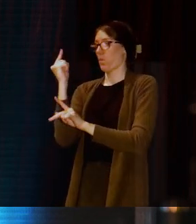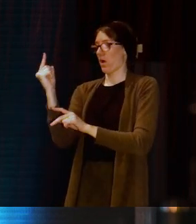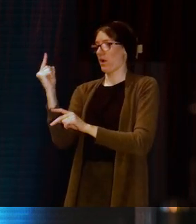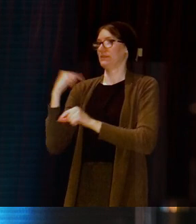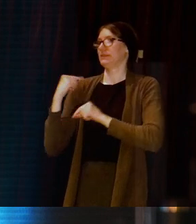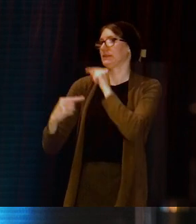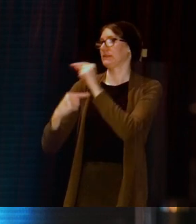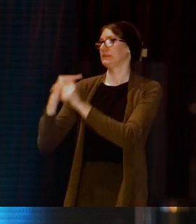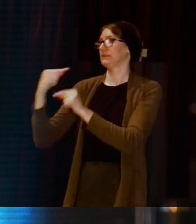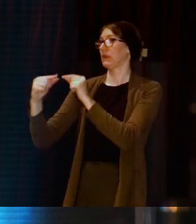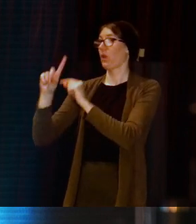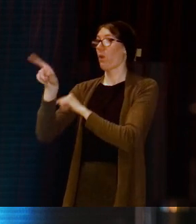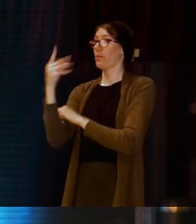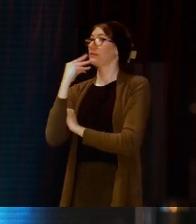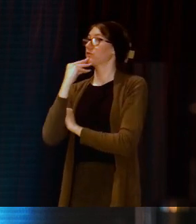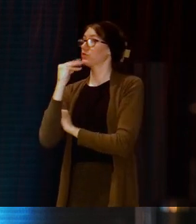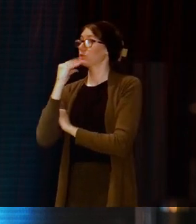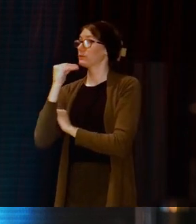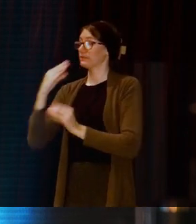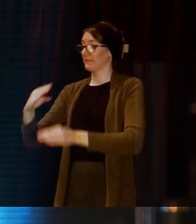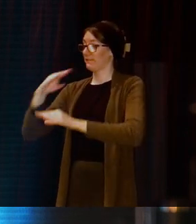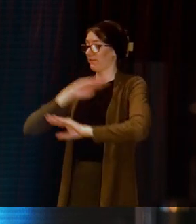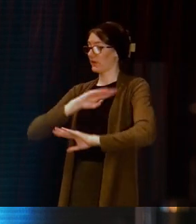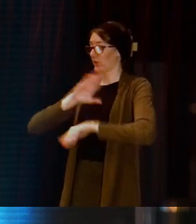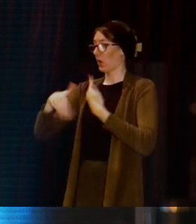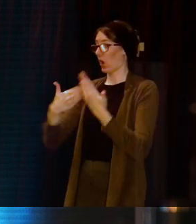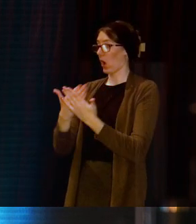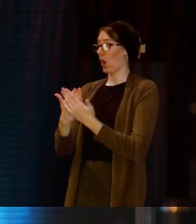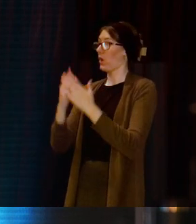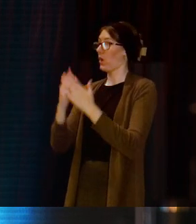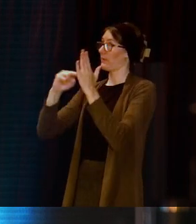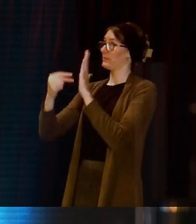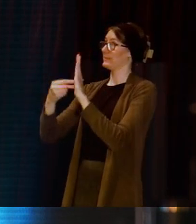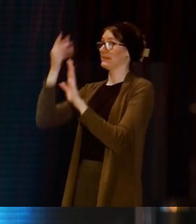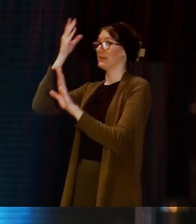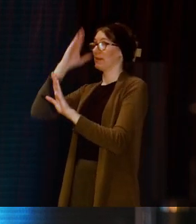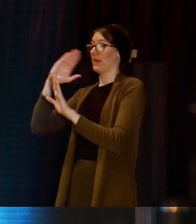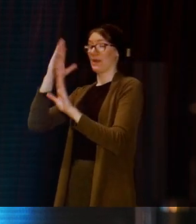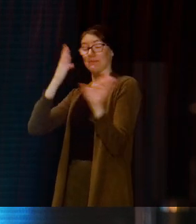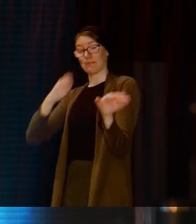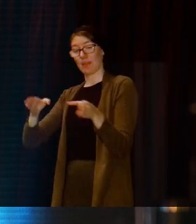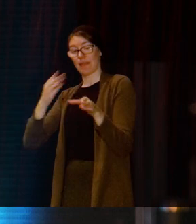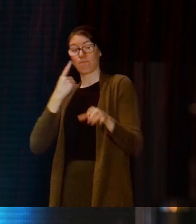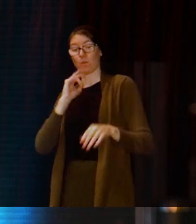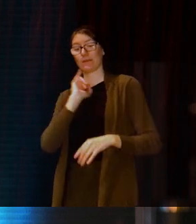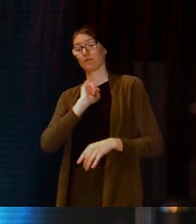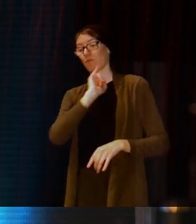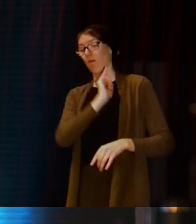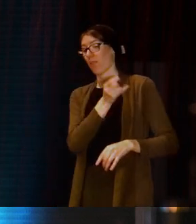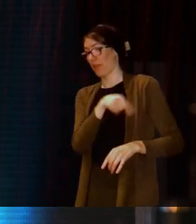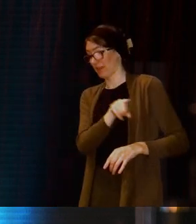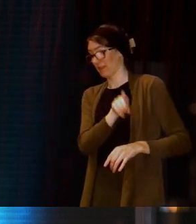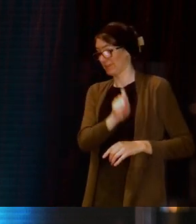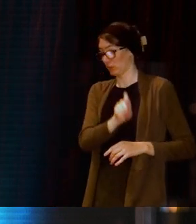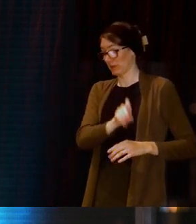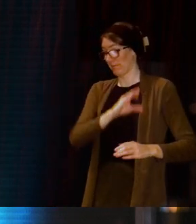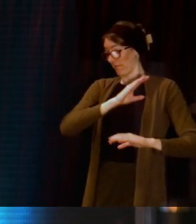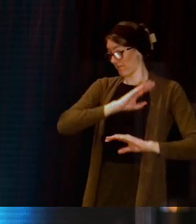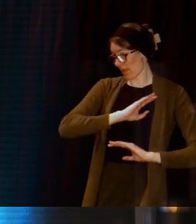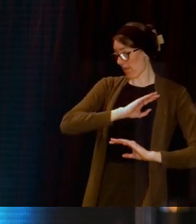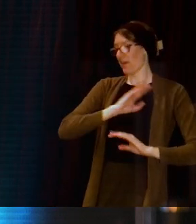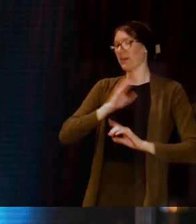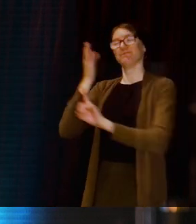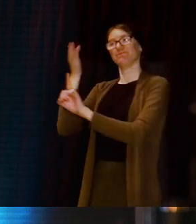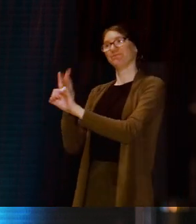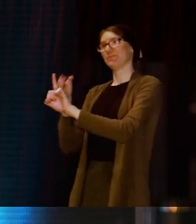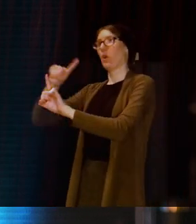descendant, the only Jew that ever fulfilled all the purposes for which God had intended for the people of Israel. He's the only one to